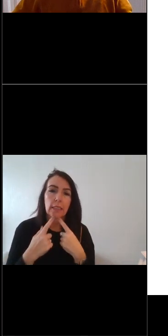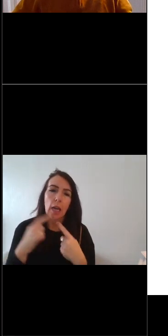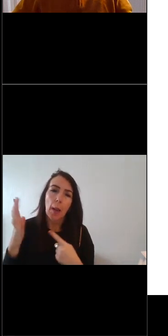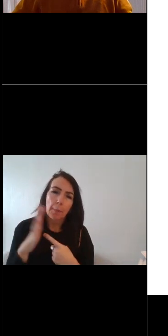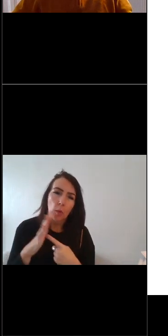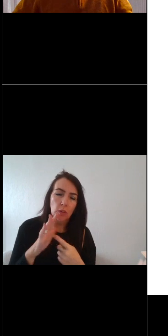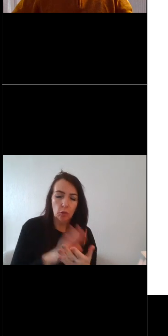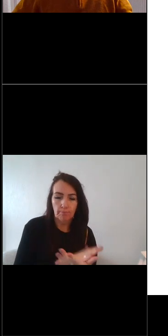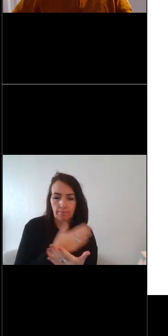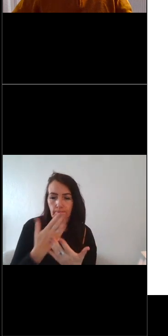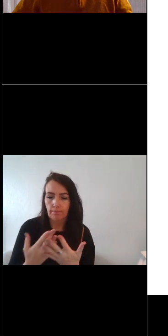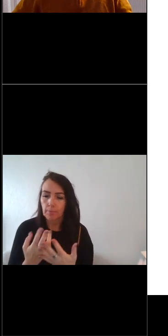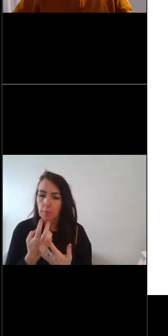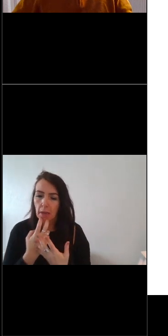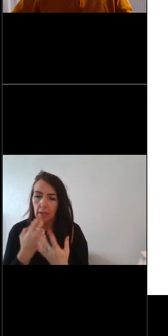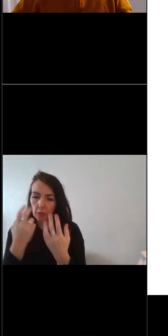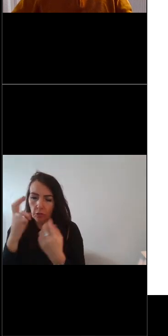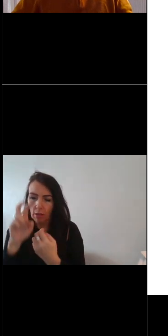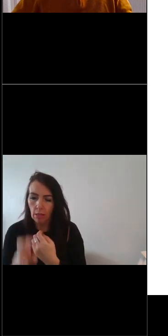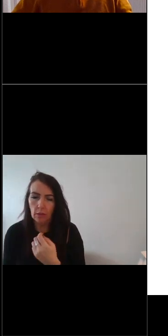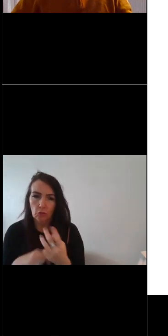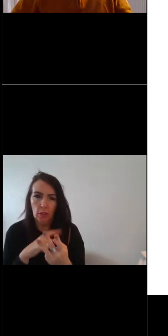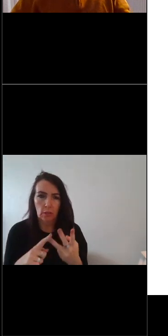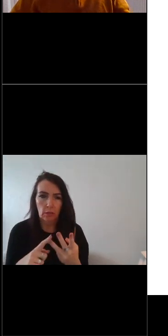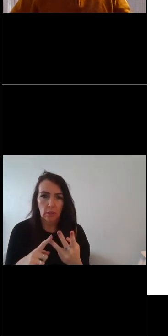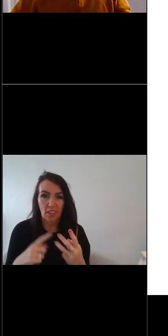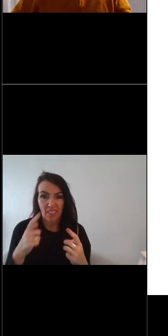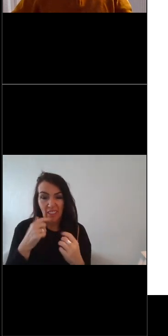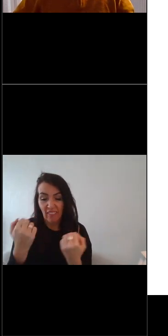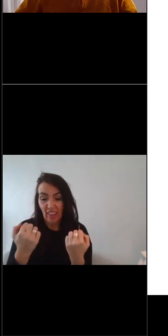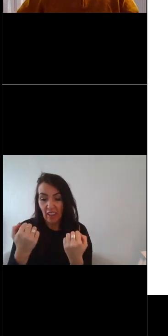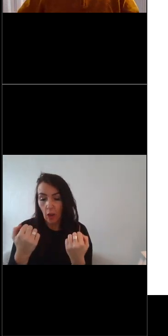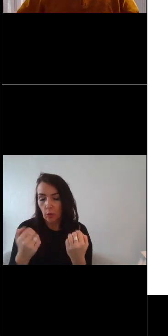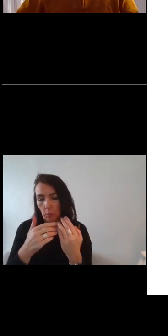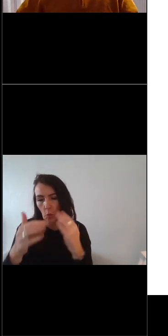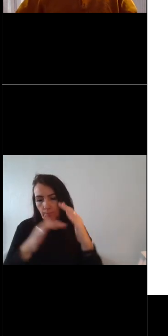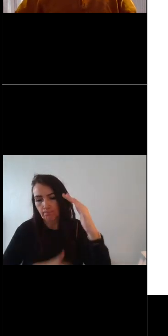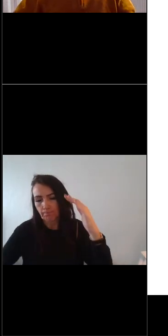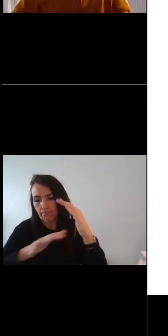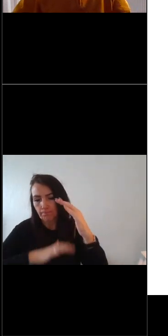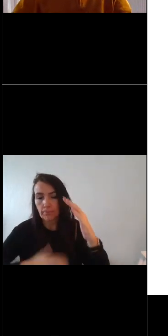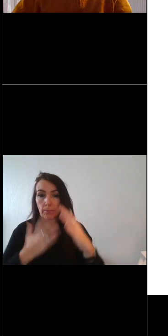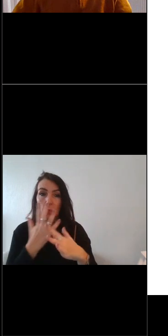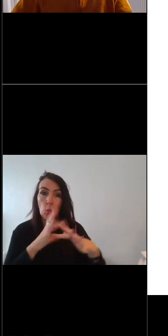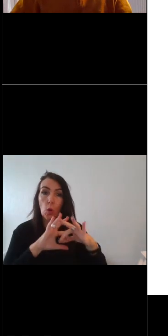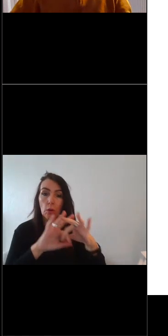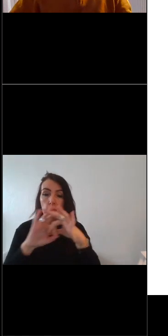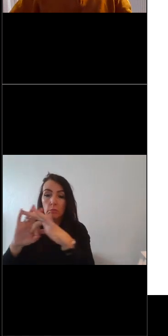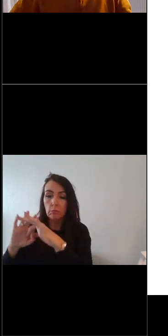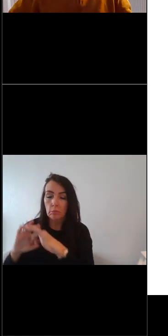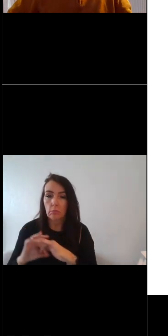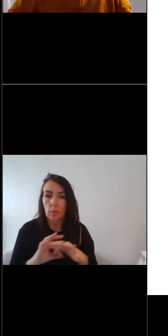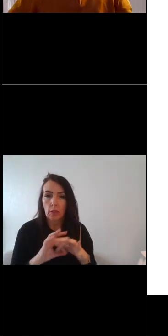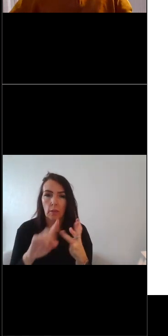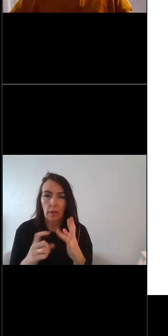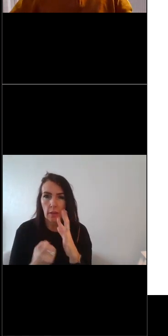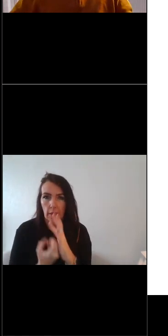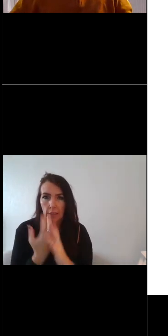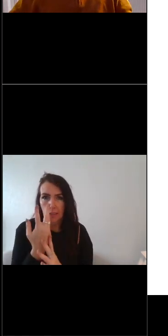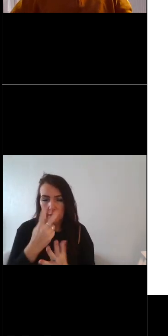and developing the plan. Always look beyond the vehicles, work collaboratively, and